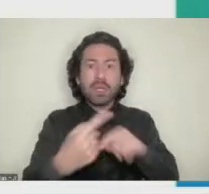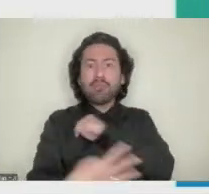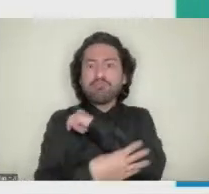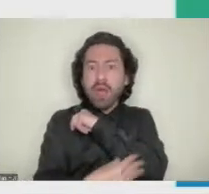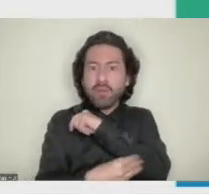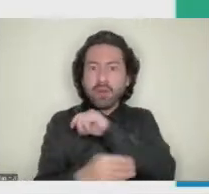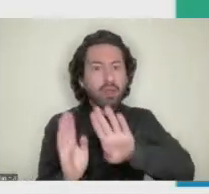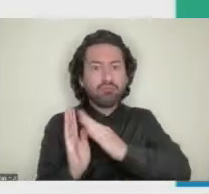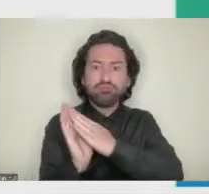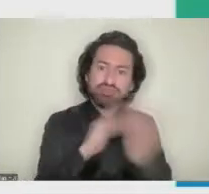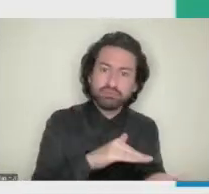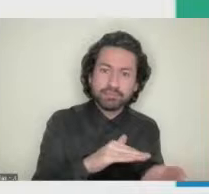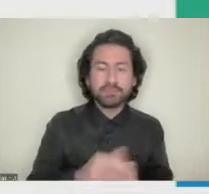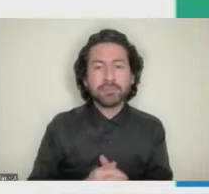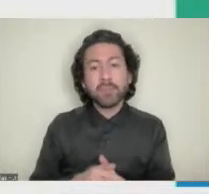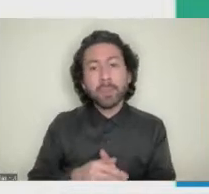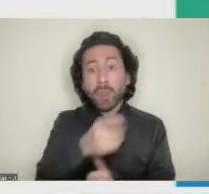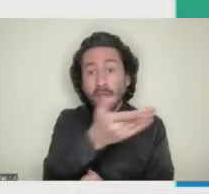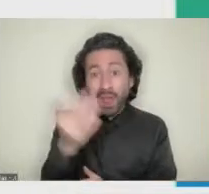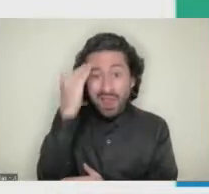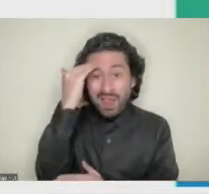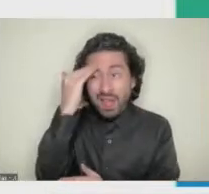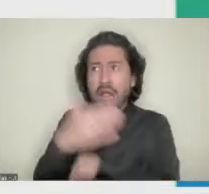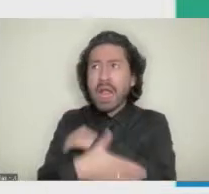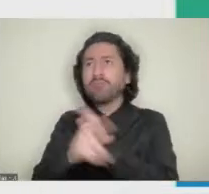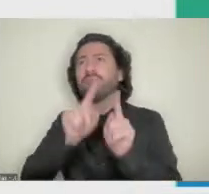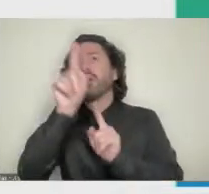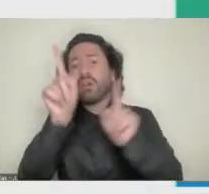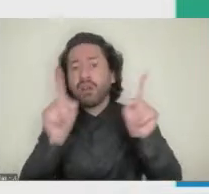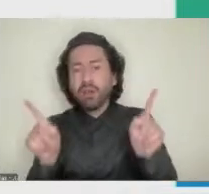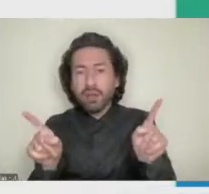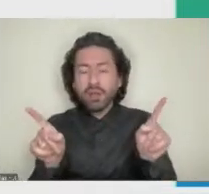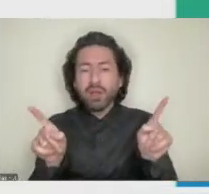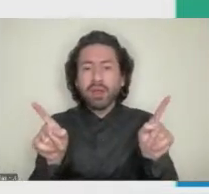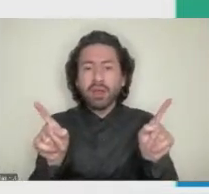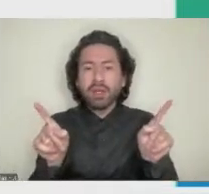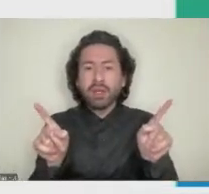poverty. We know that those countries where